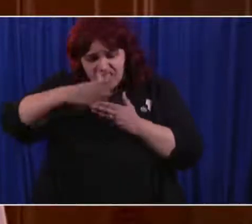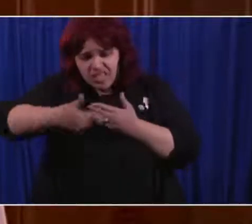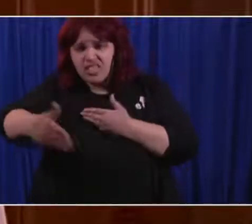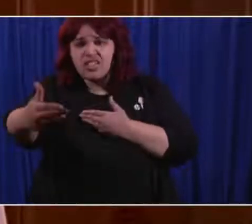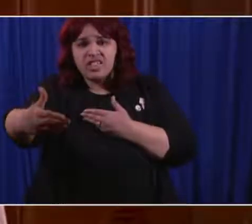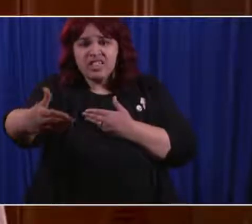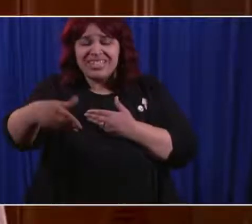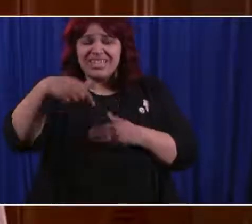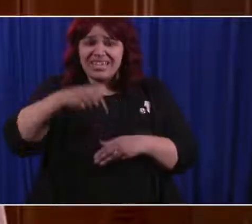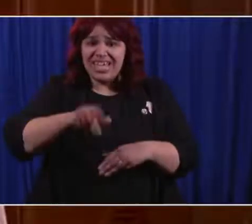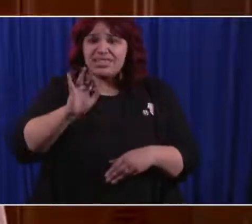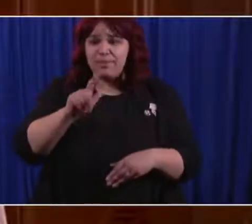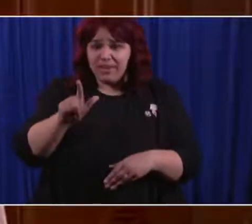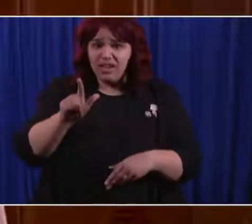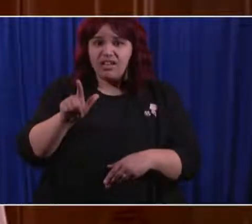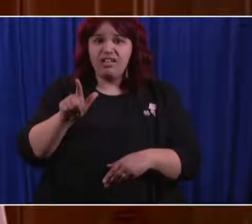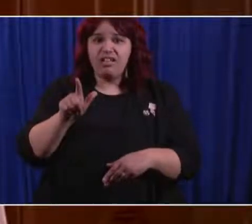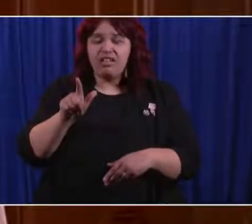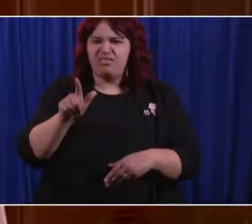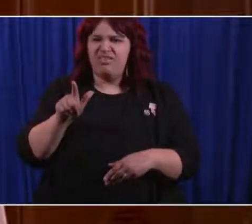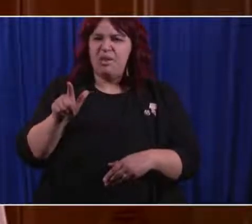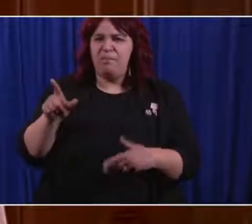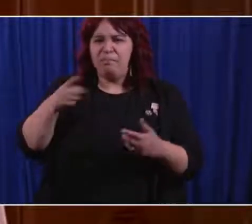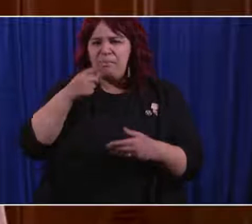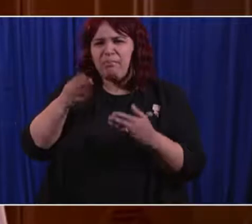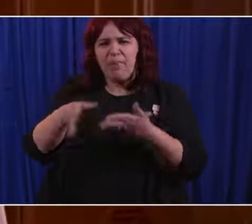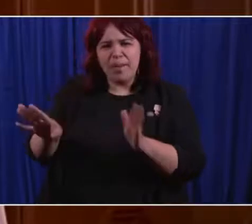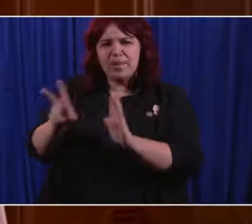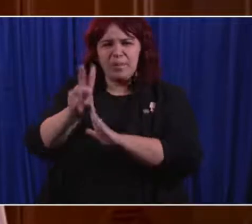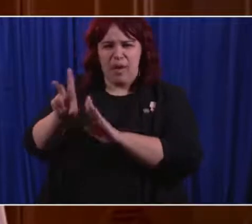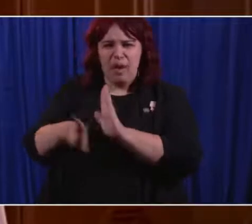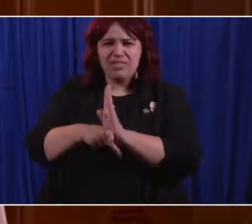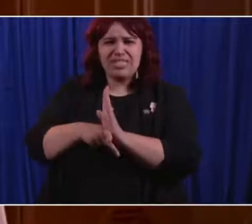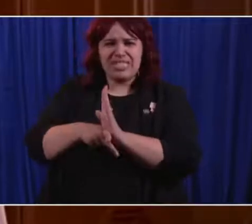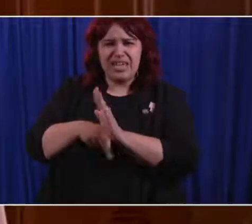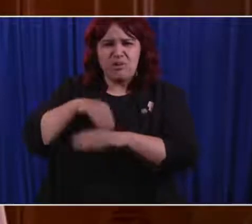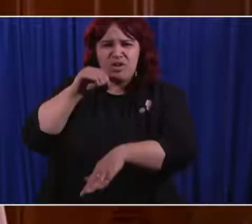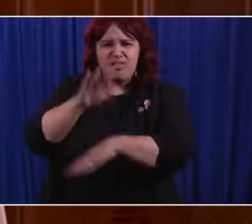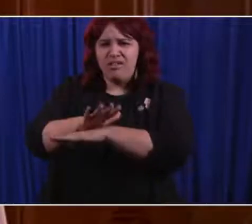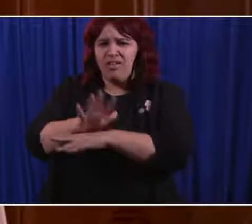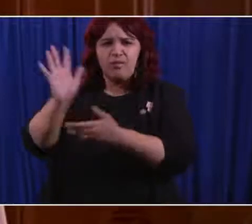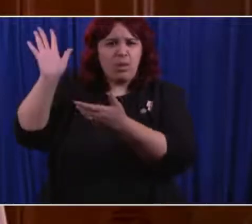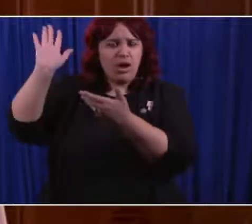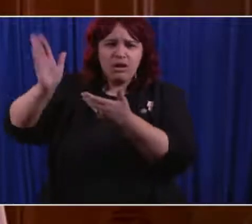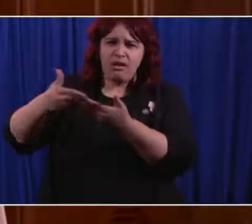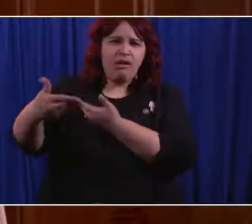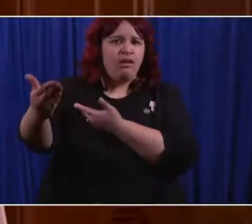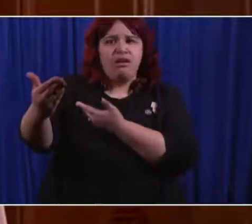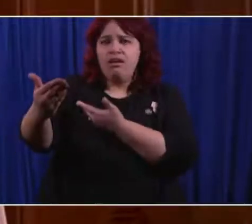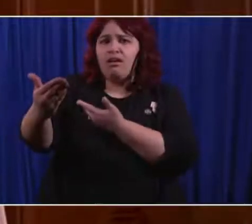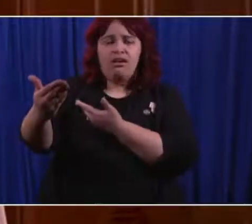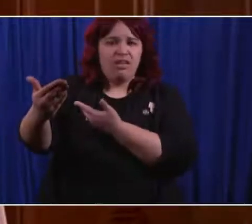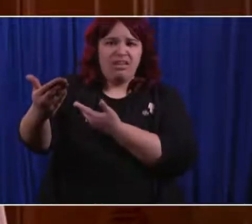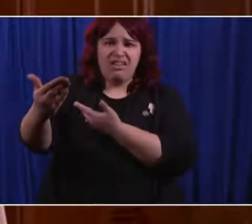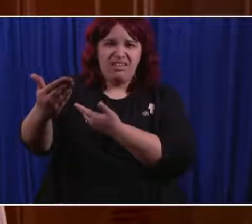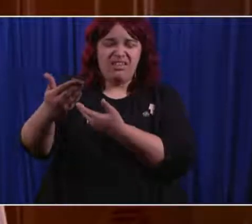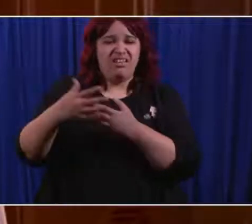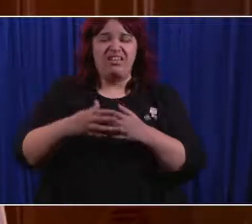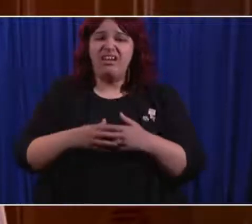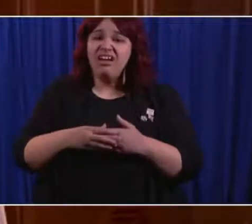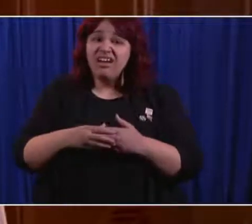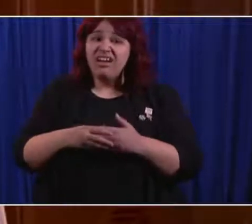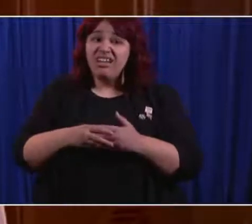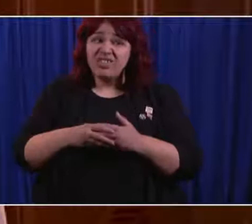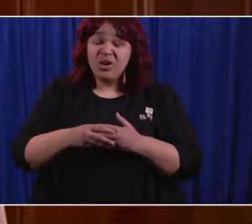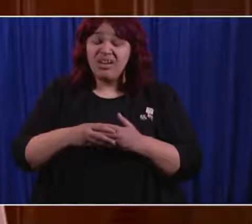public policy for a number of years. It's about determining how the